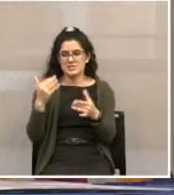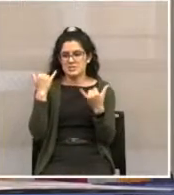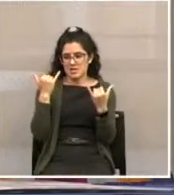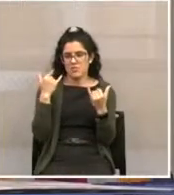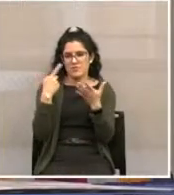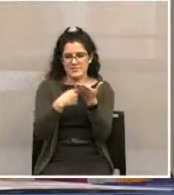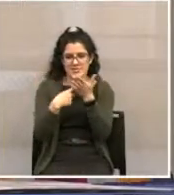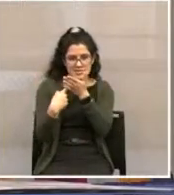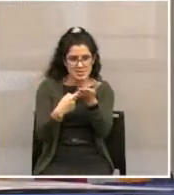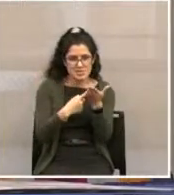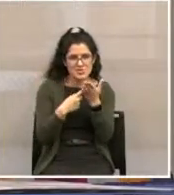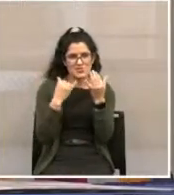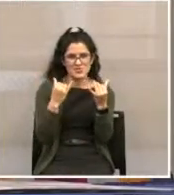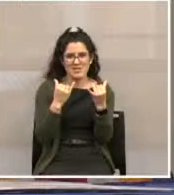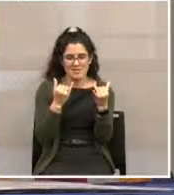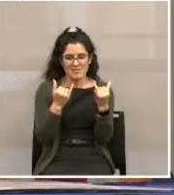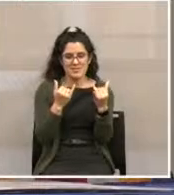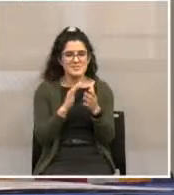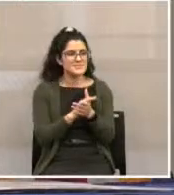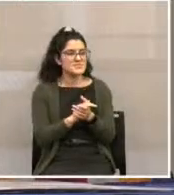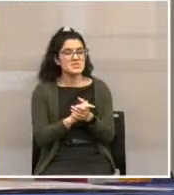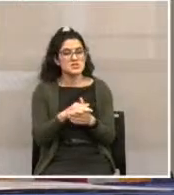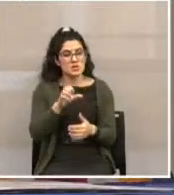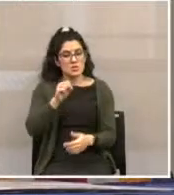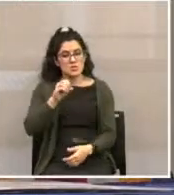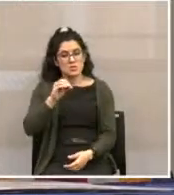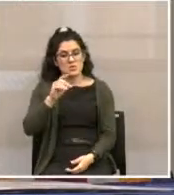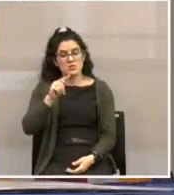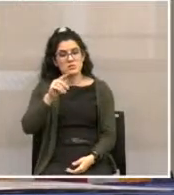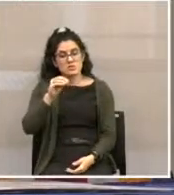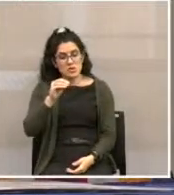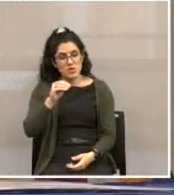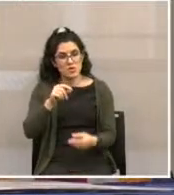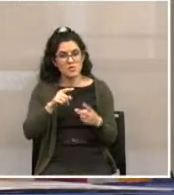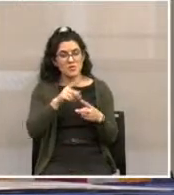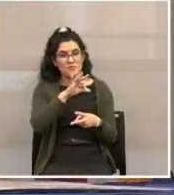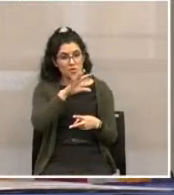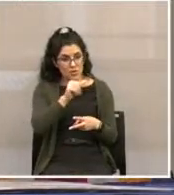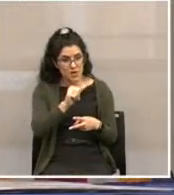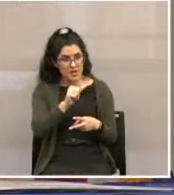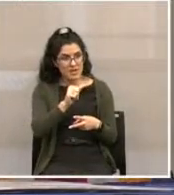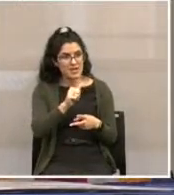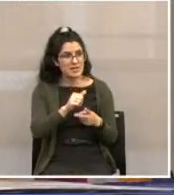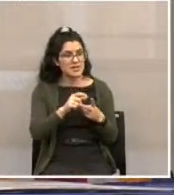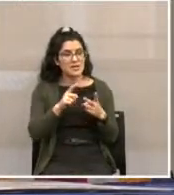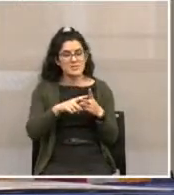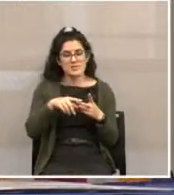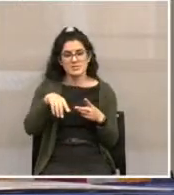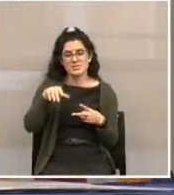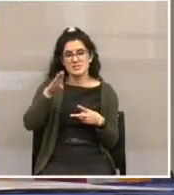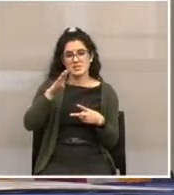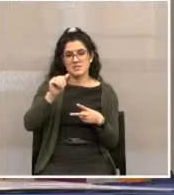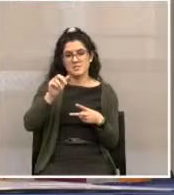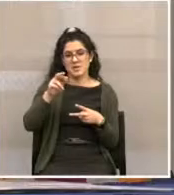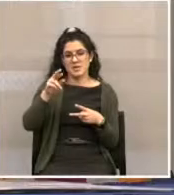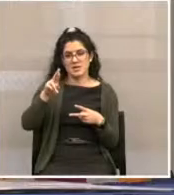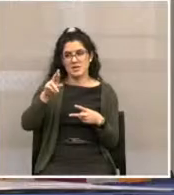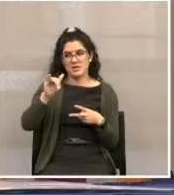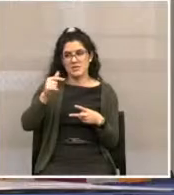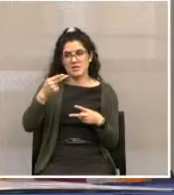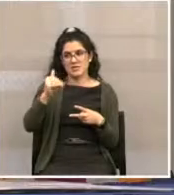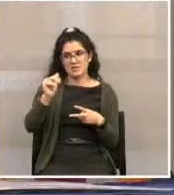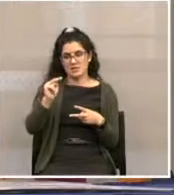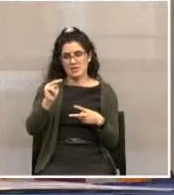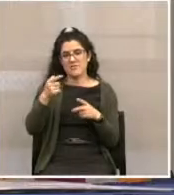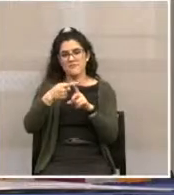we're having today. So to Mr. Soto, a Floridian, and Ms. Bedegan from Californian, also members